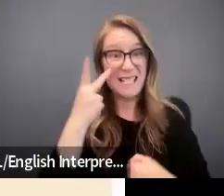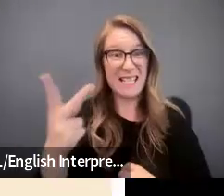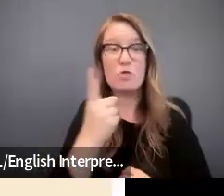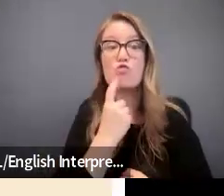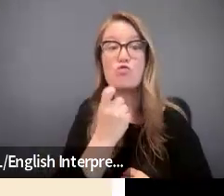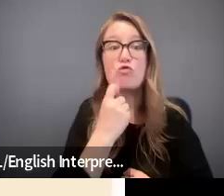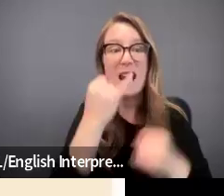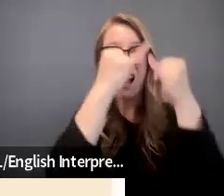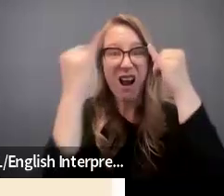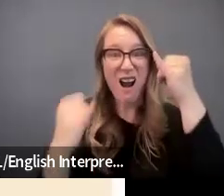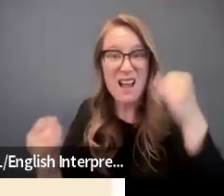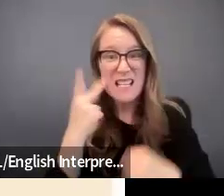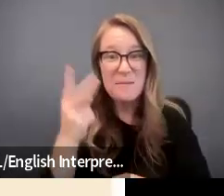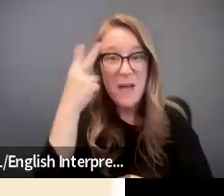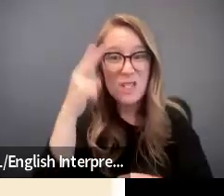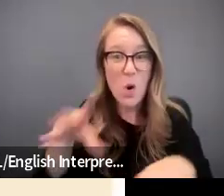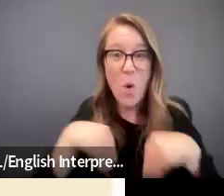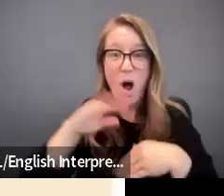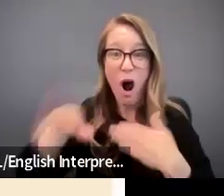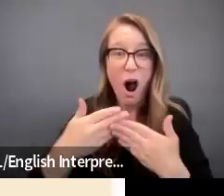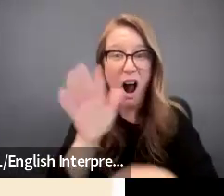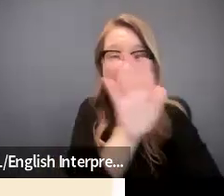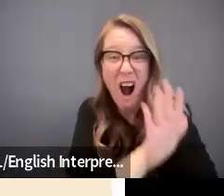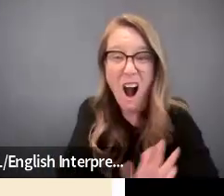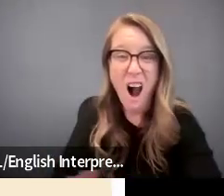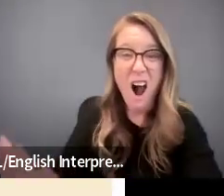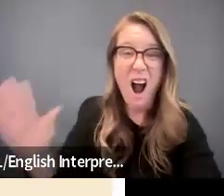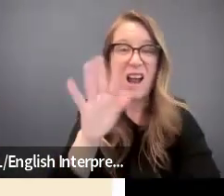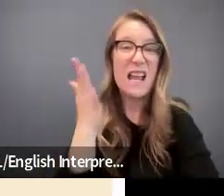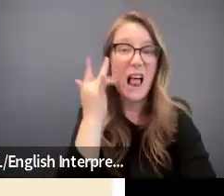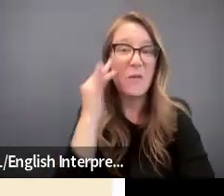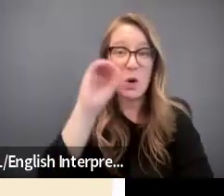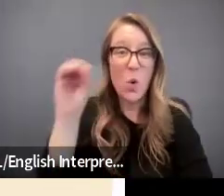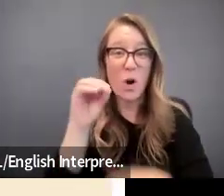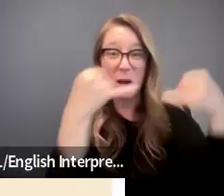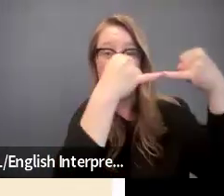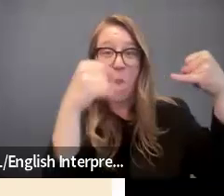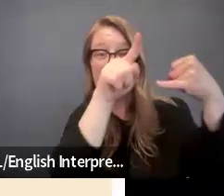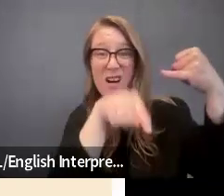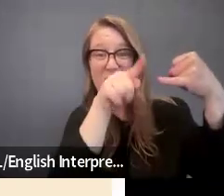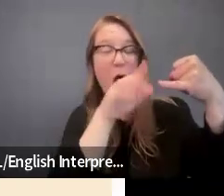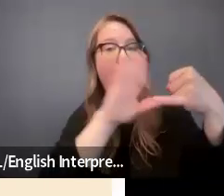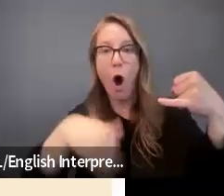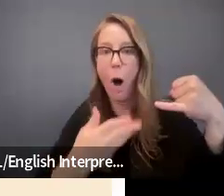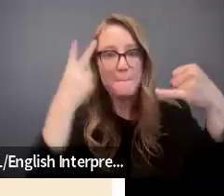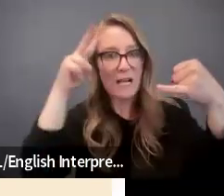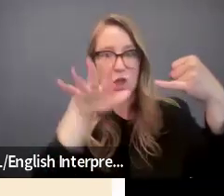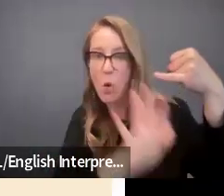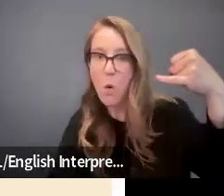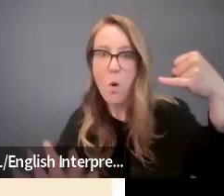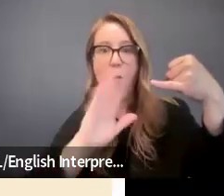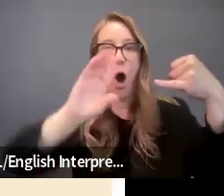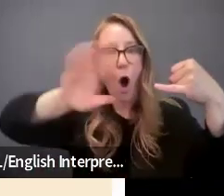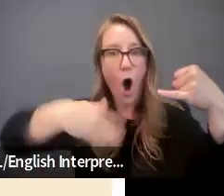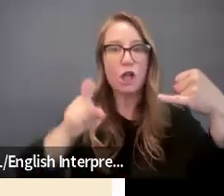red, because look, Mexico owned all the land all the way to the California-Oregon border. All of that was Mexico. All of that area should